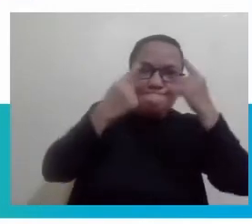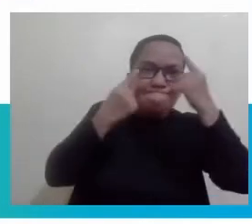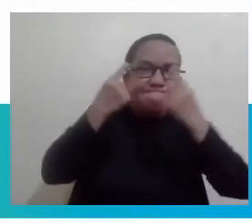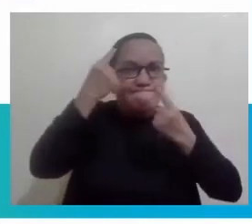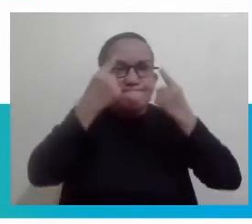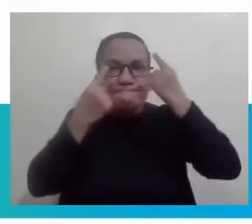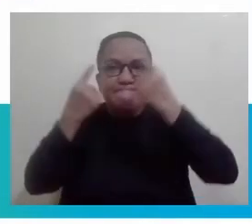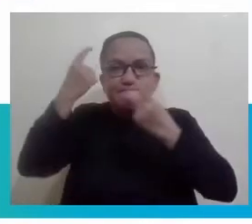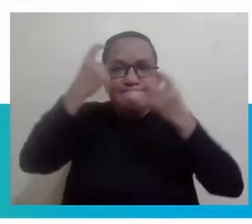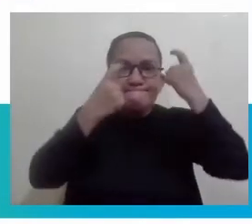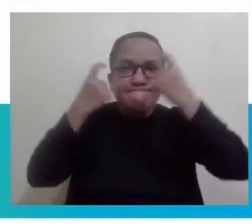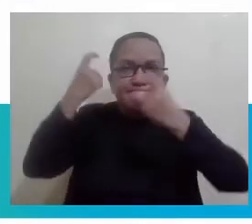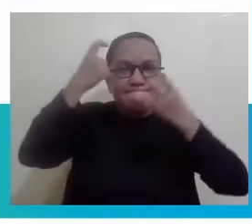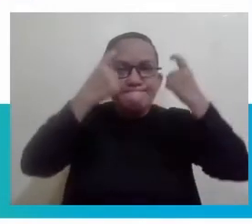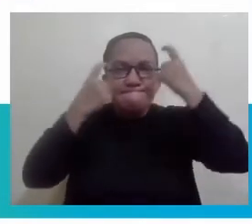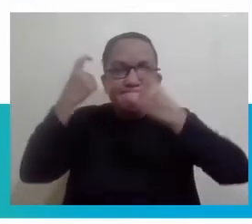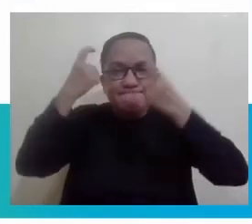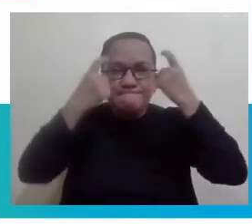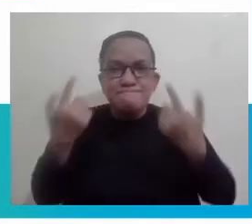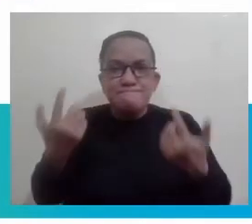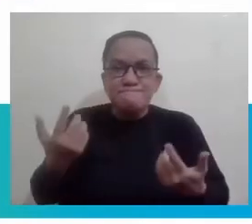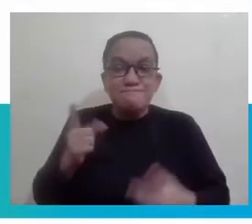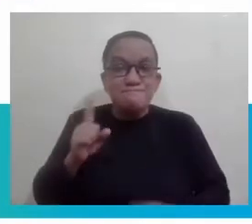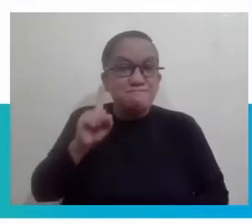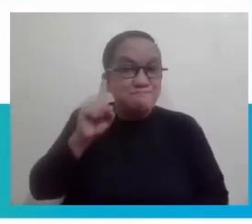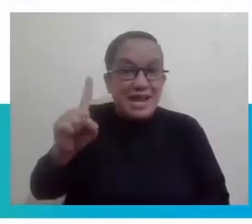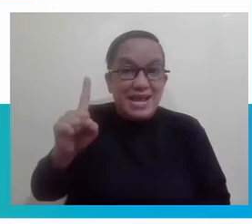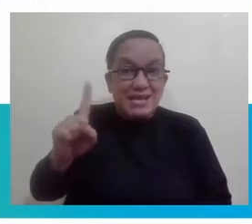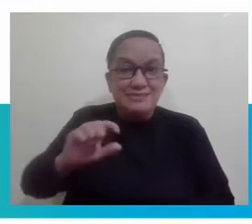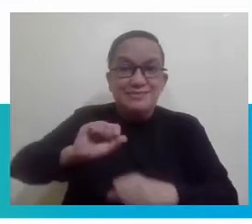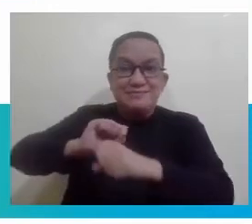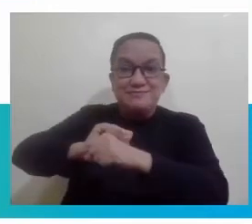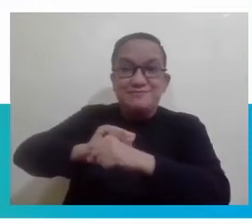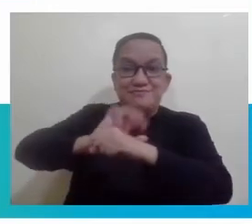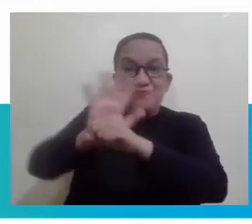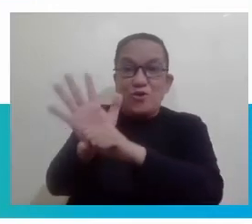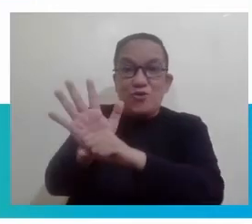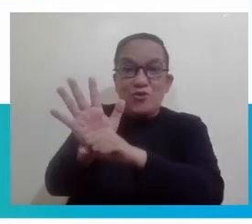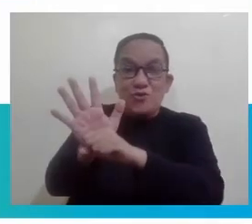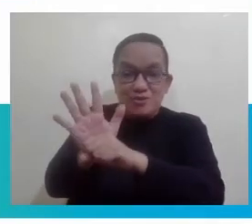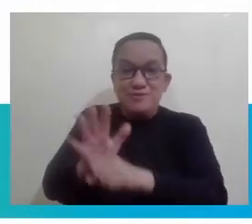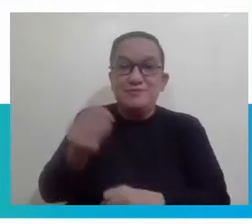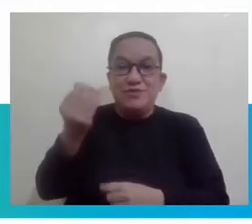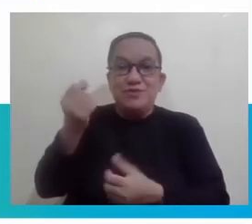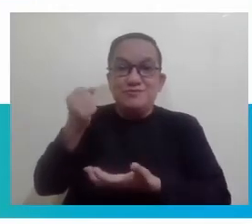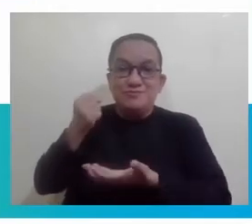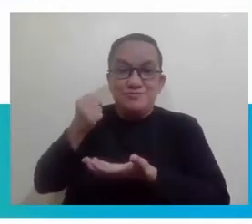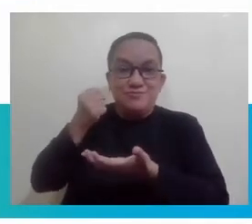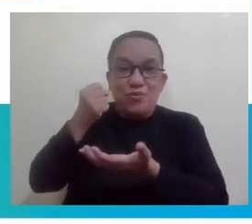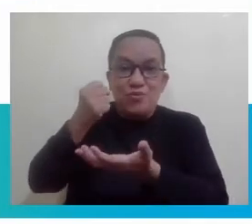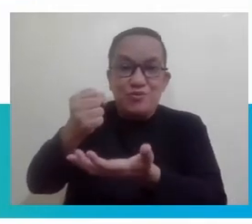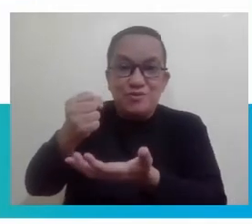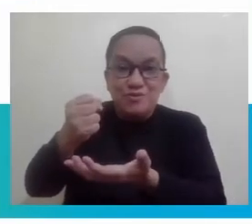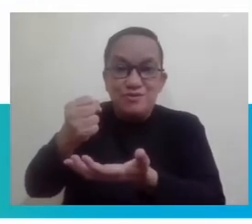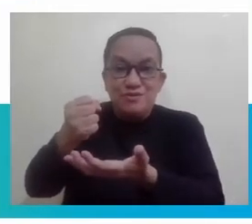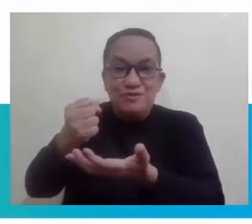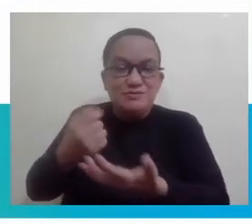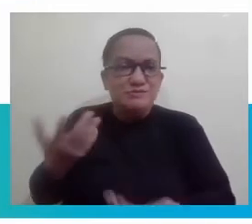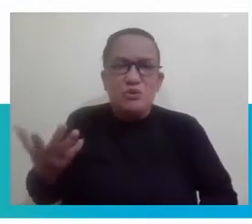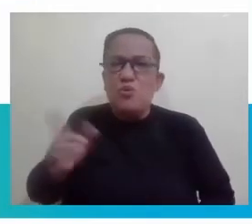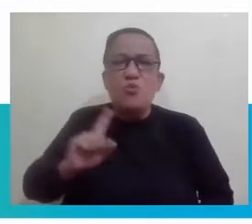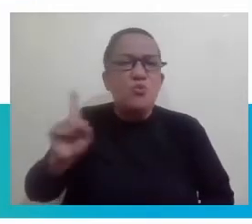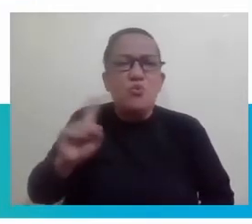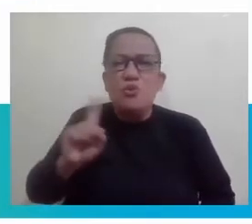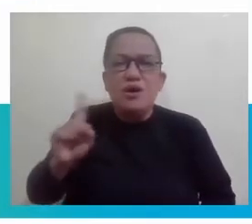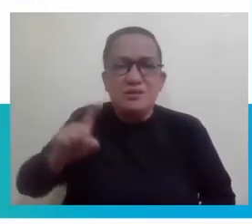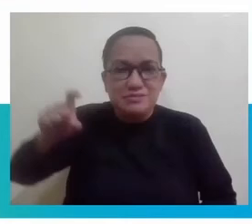stimulus packages must be able to address immediate health, social, and economic needs, but at the same time, they